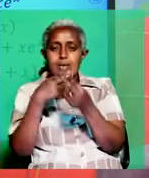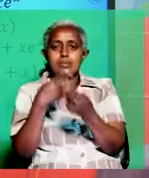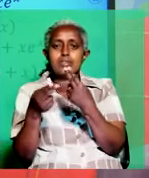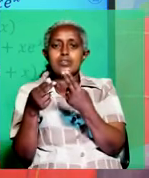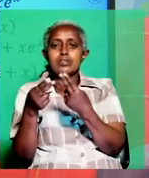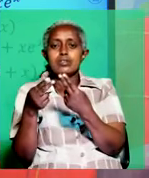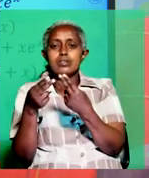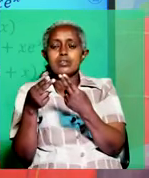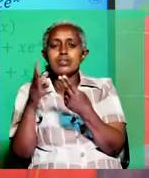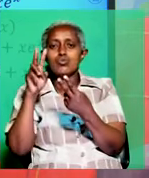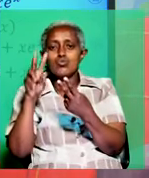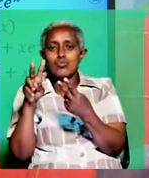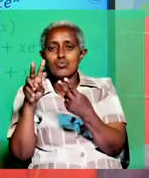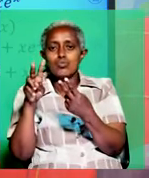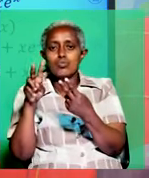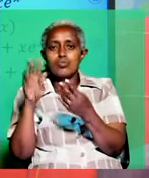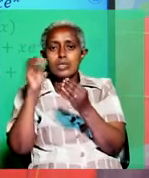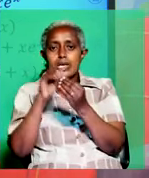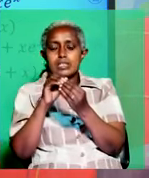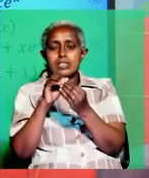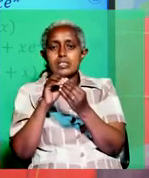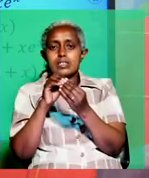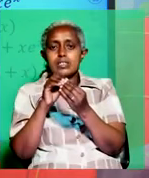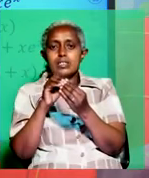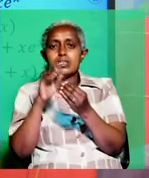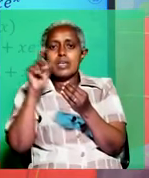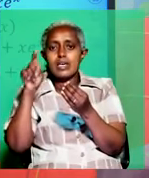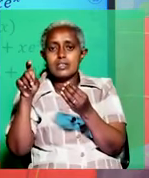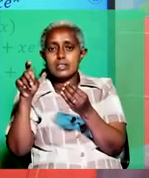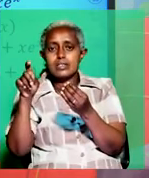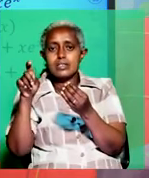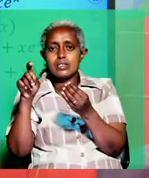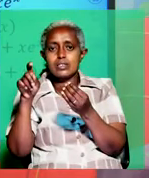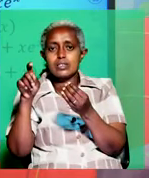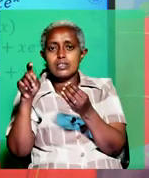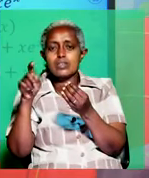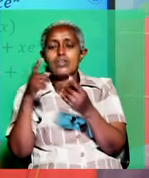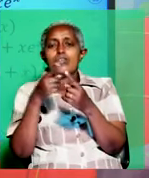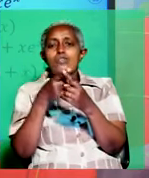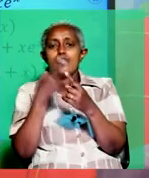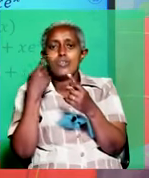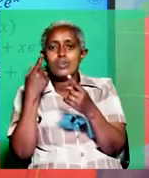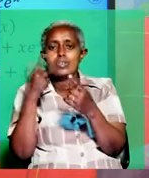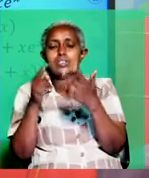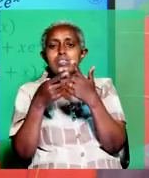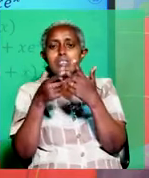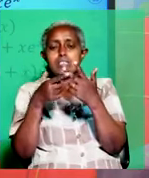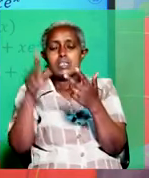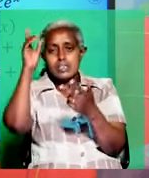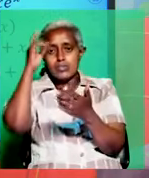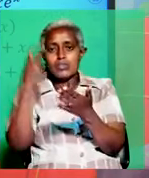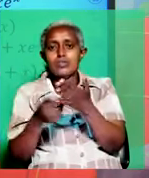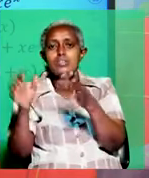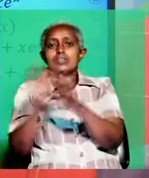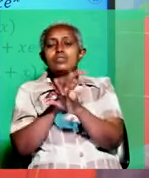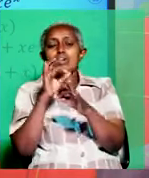times 2 plus x. For the third derivative of this